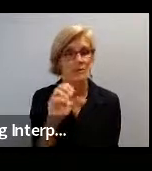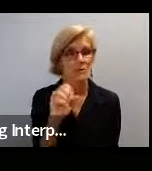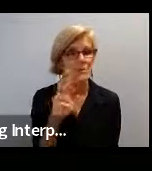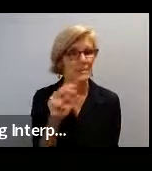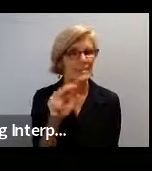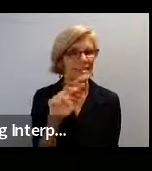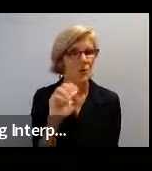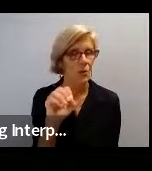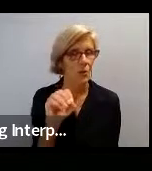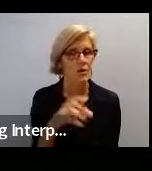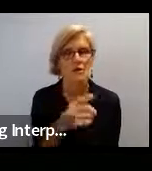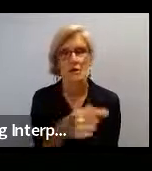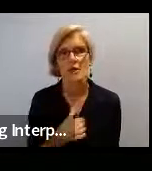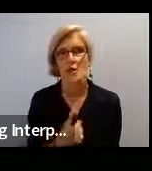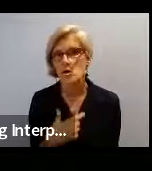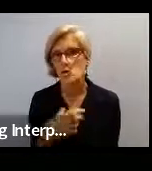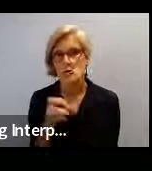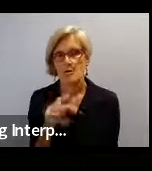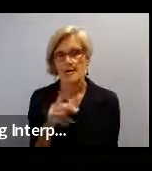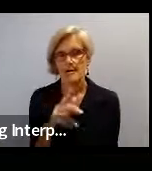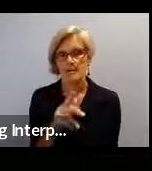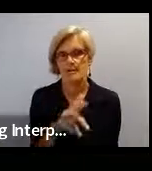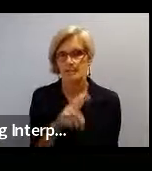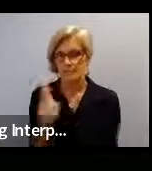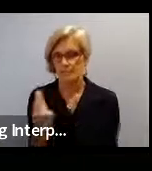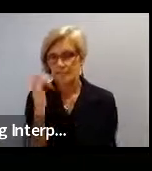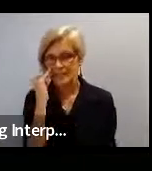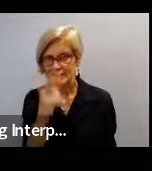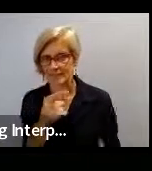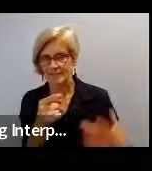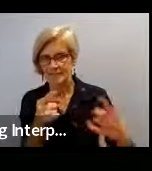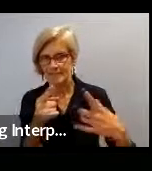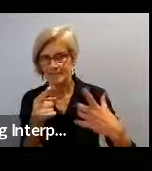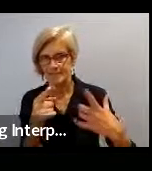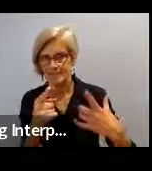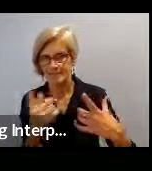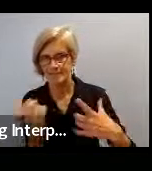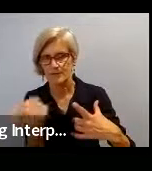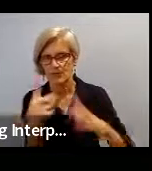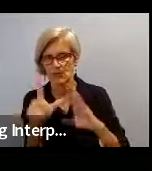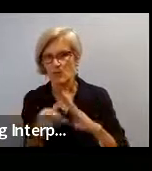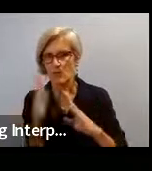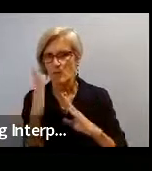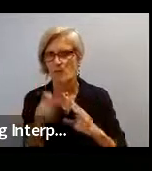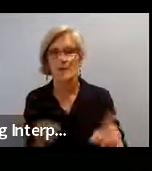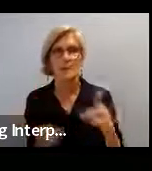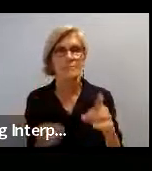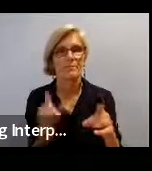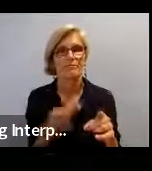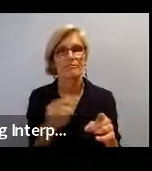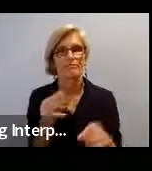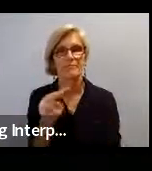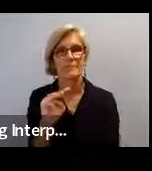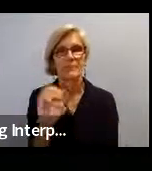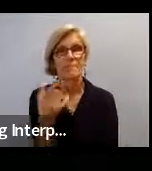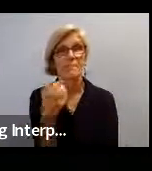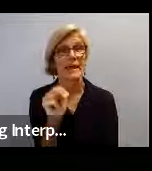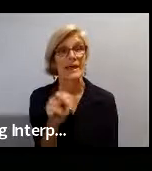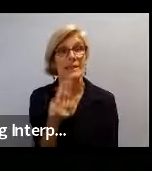Okay, I'm gonna pass that one right now, and if we get a question from her, I'll come back. Megan Rivera?